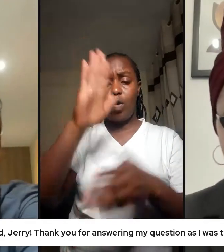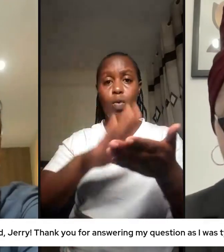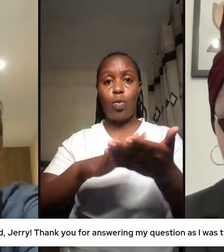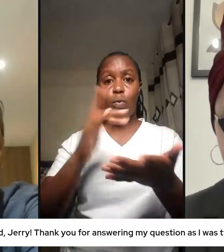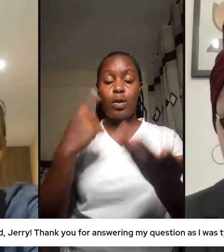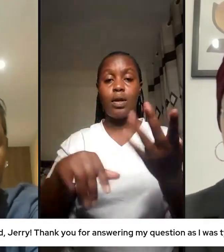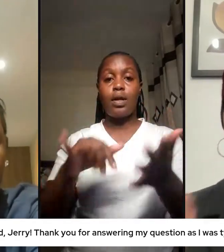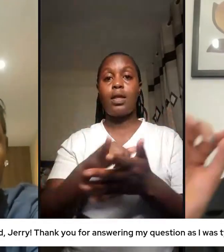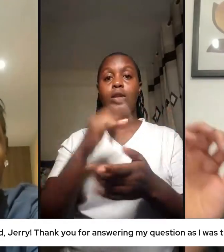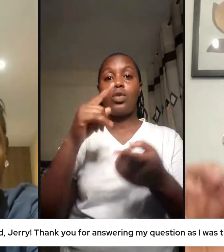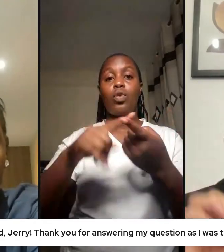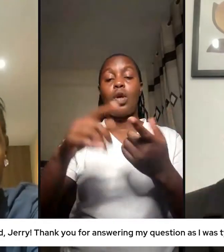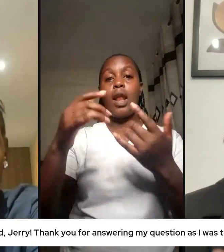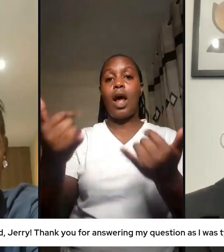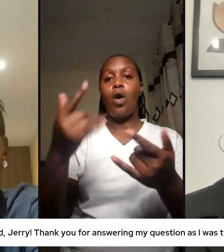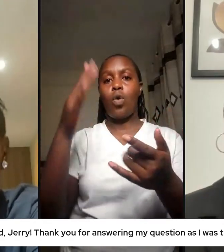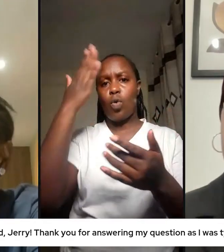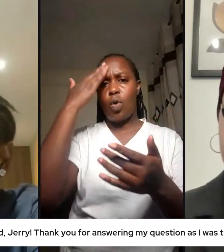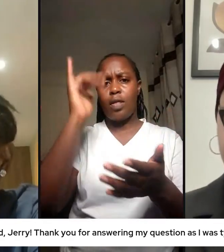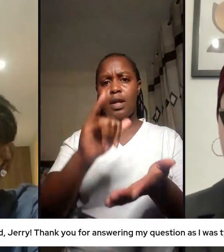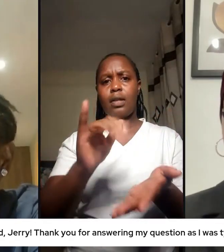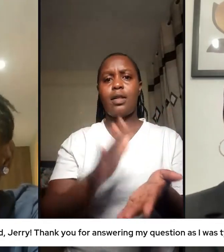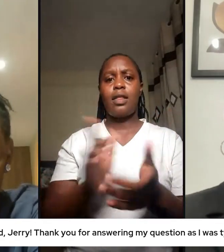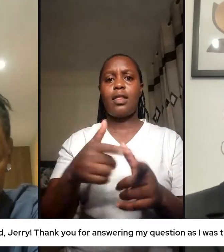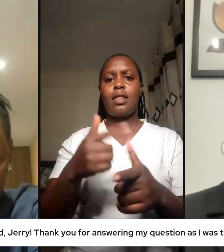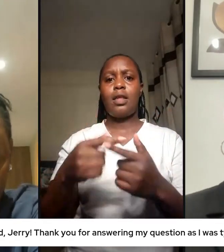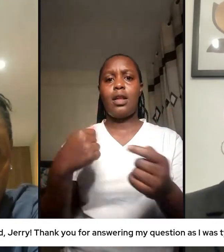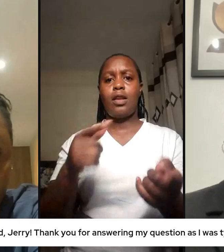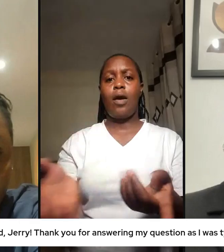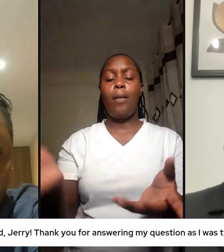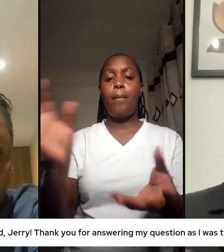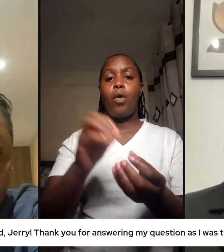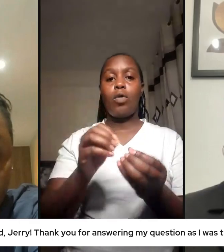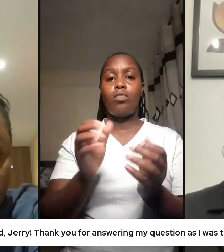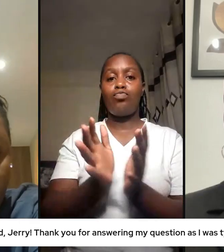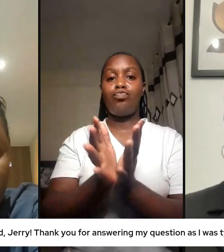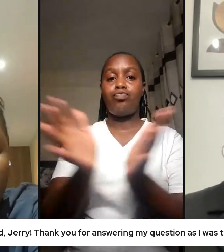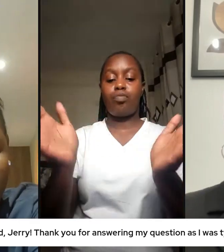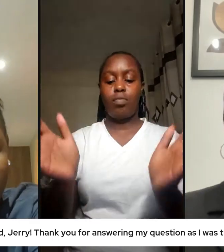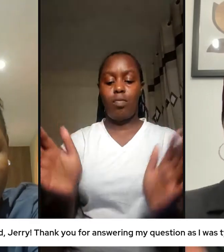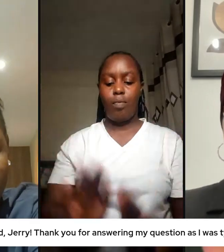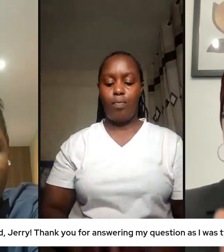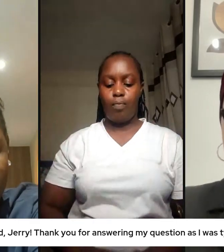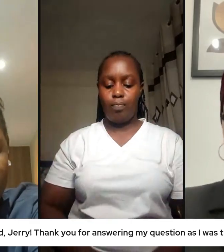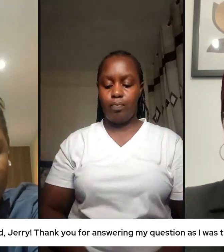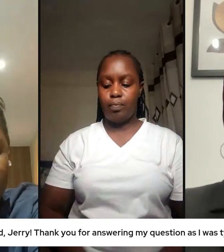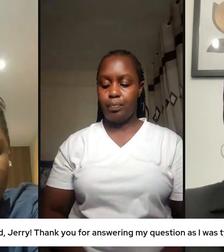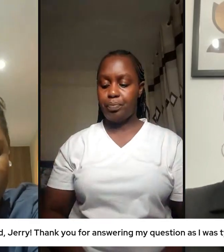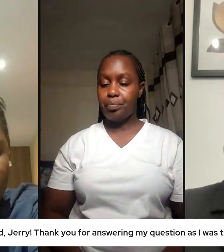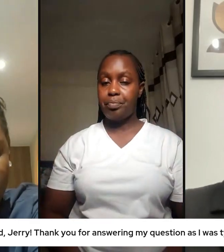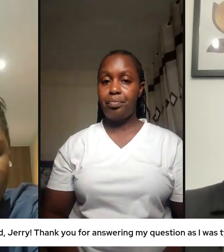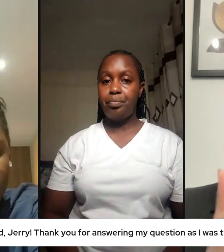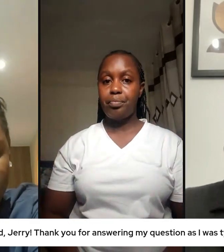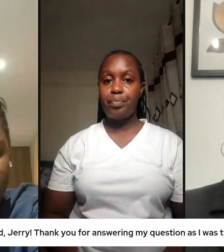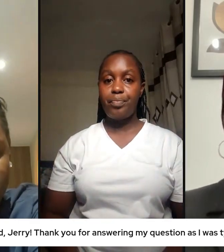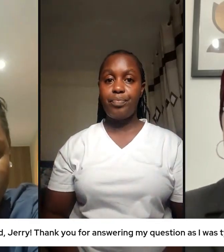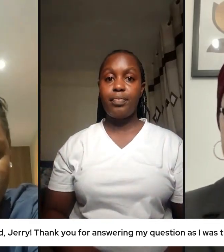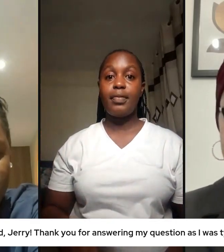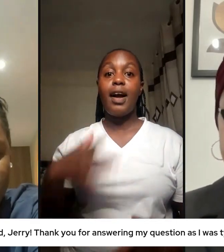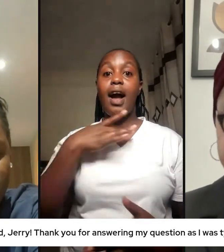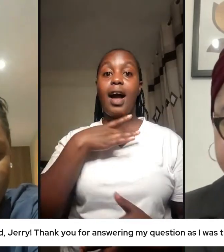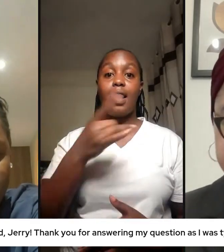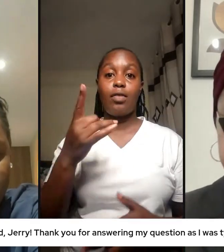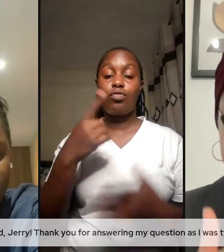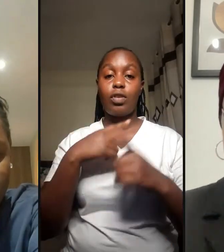pushed to more audiences. Talking about trends, I know right now people, I like the fact that we are talking about